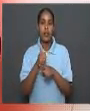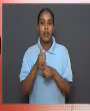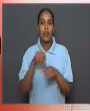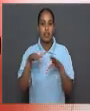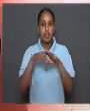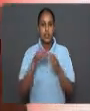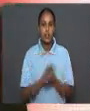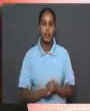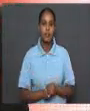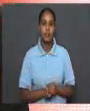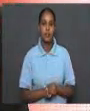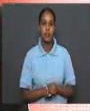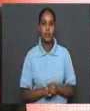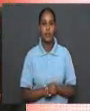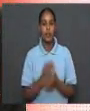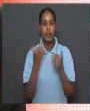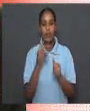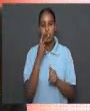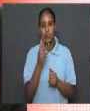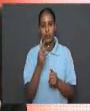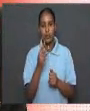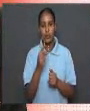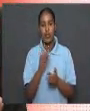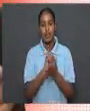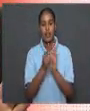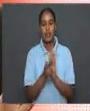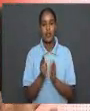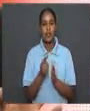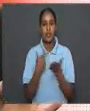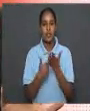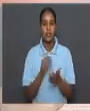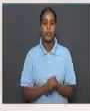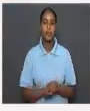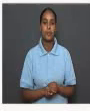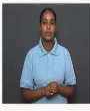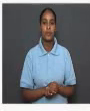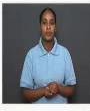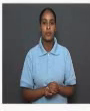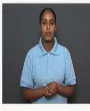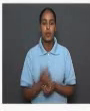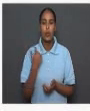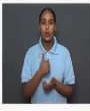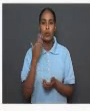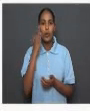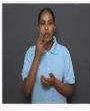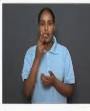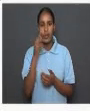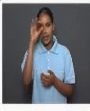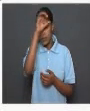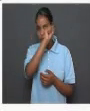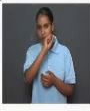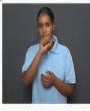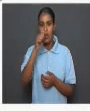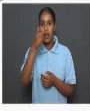underneath. Let us look at an example of this. We would expect